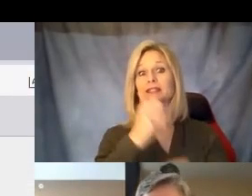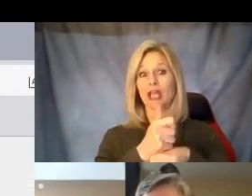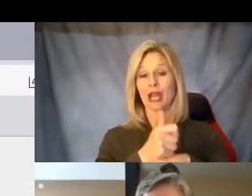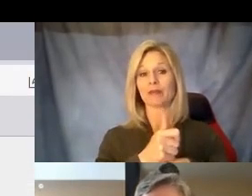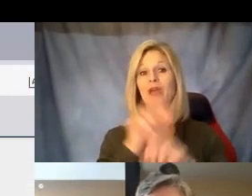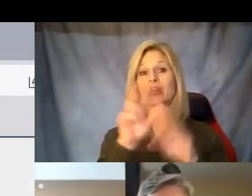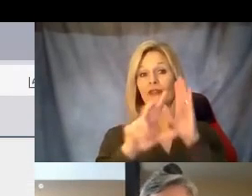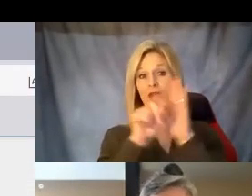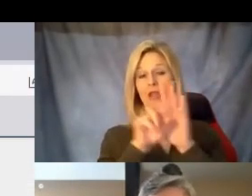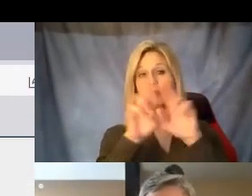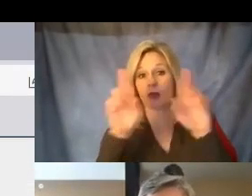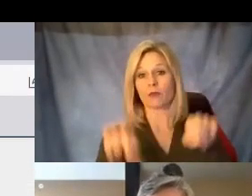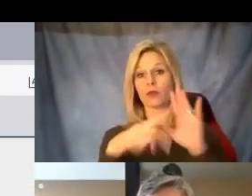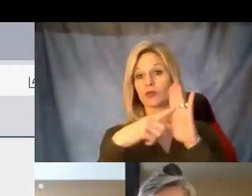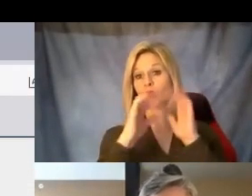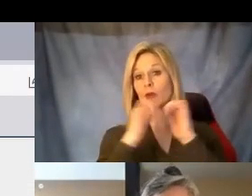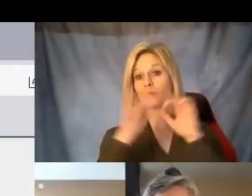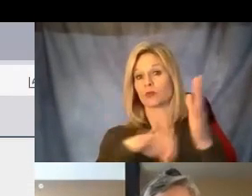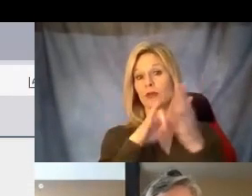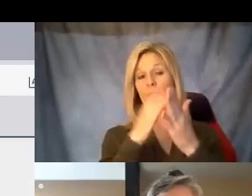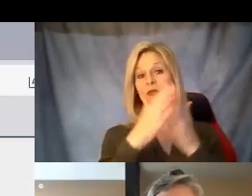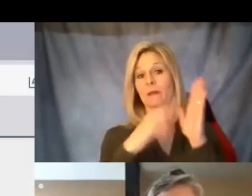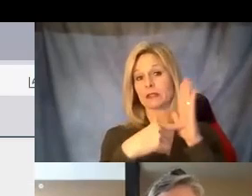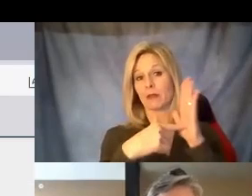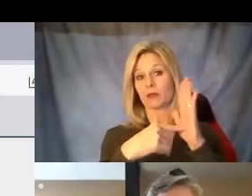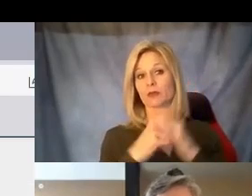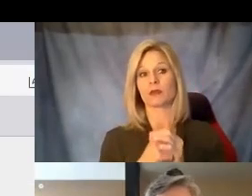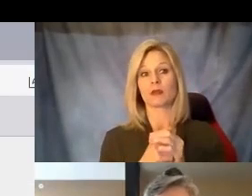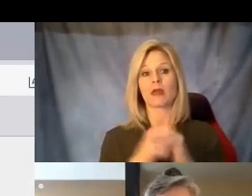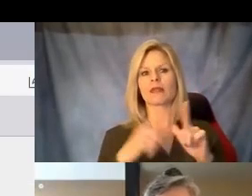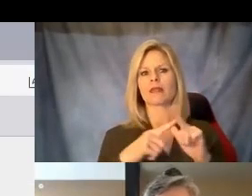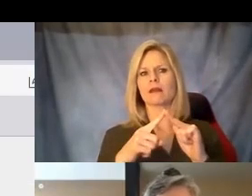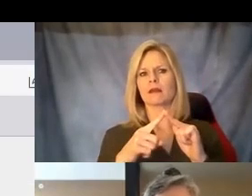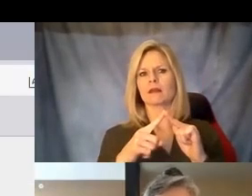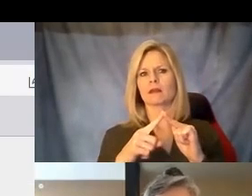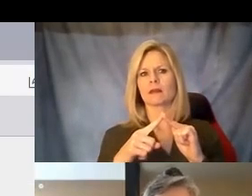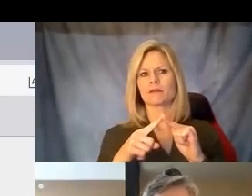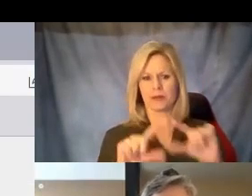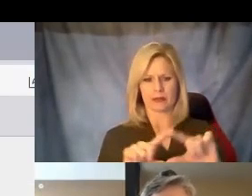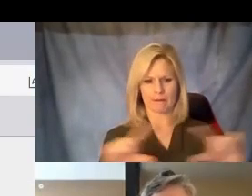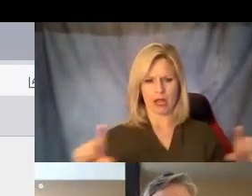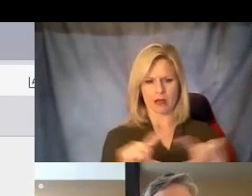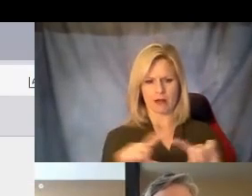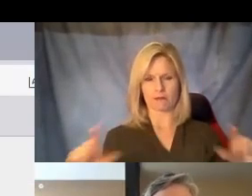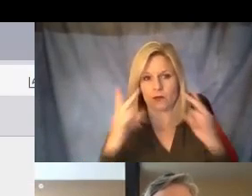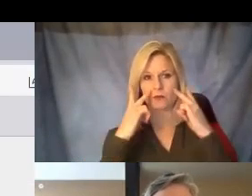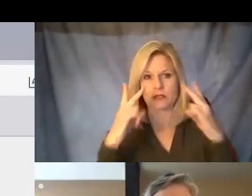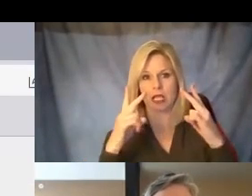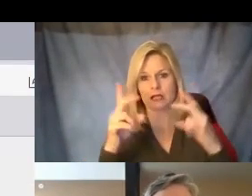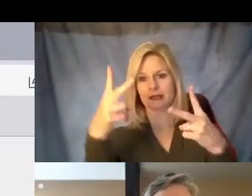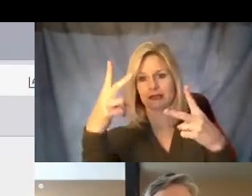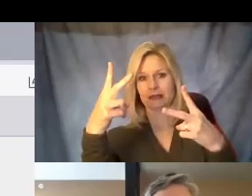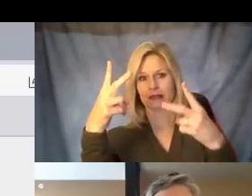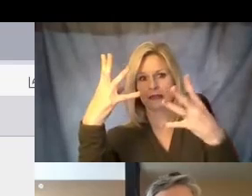you some ideas about how to do it. So there's some samples in that. And then on the bottom, these are downloadable tools. And if you'll open